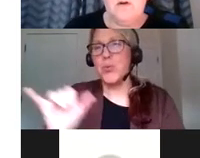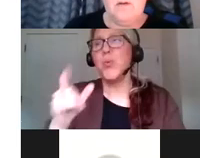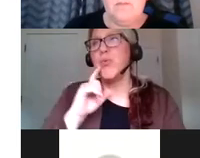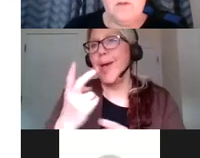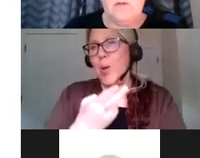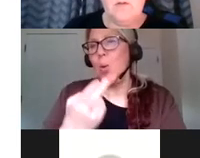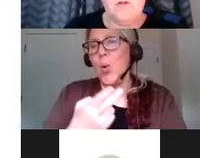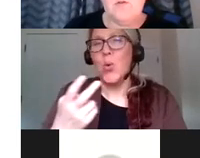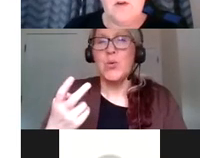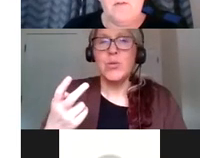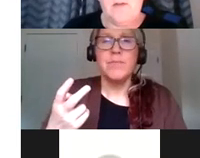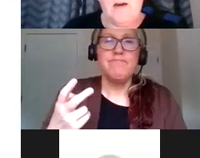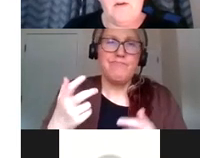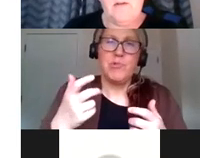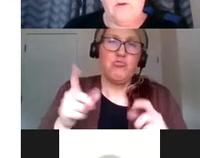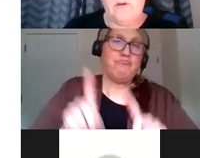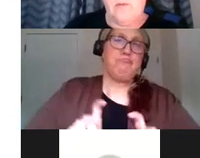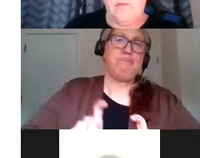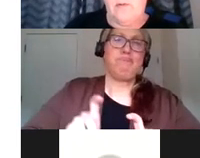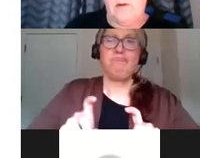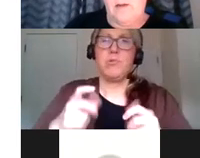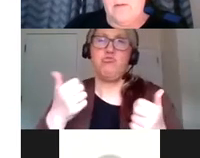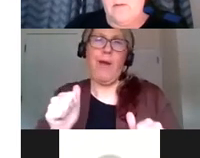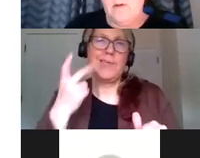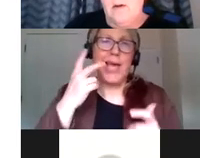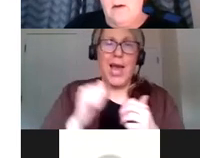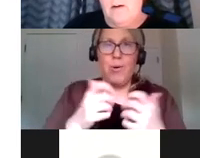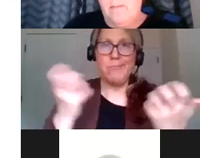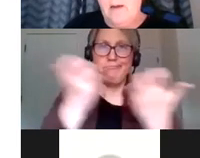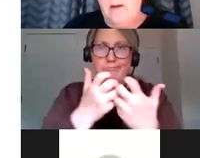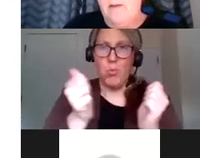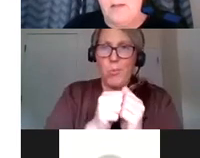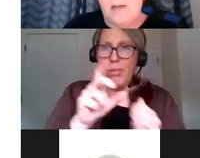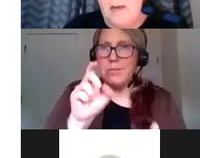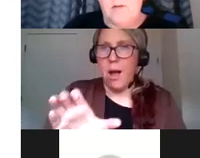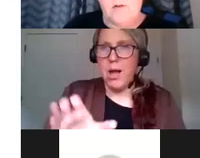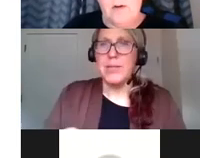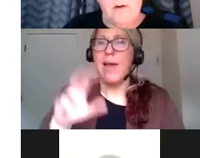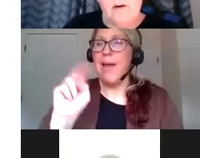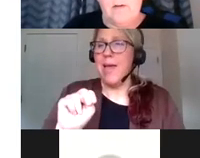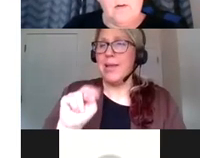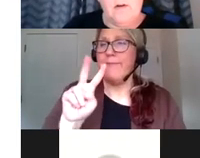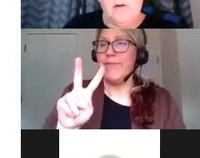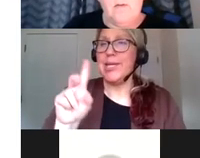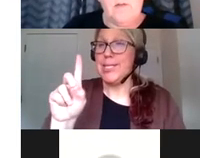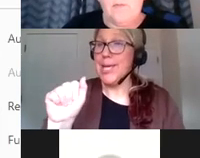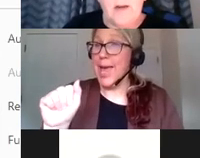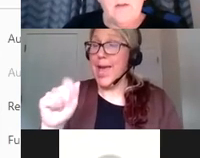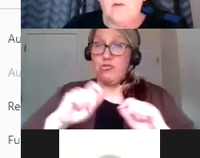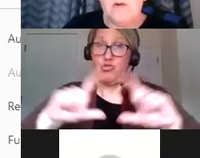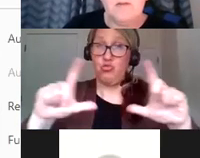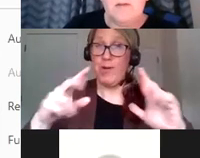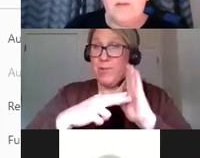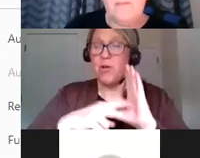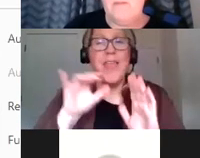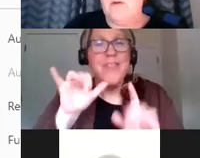use to try out and see how it works with documents. And Nvda as a screen reader is free,